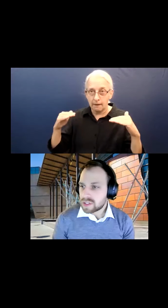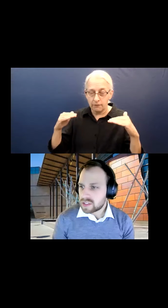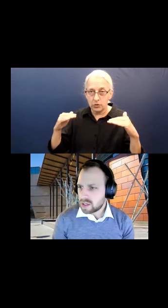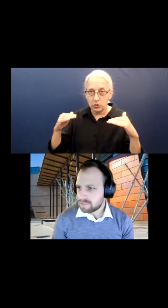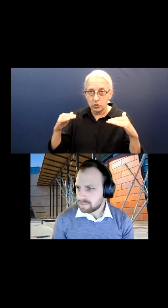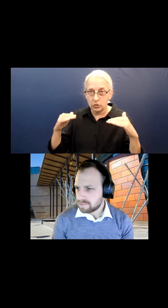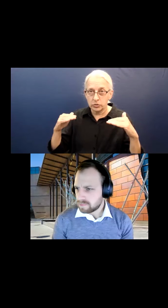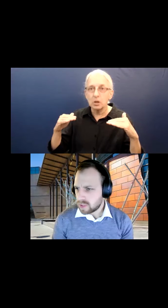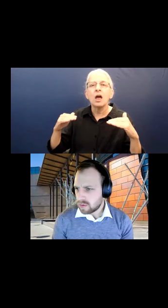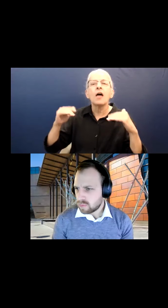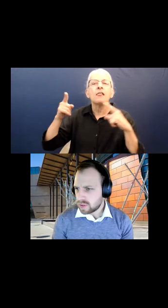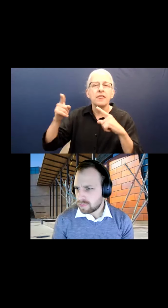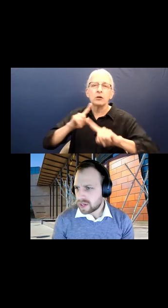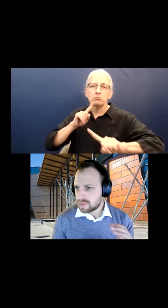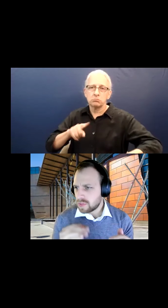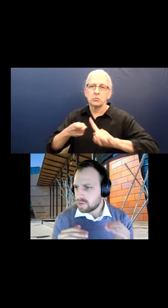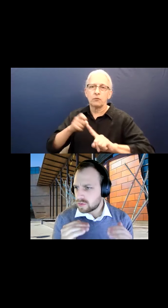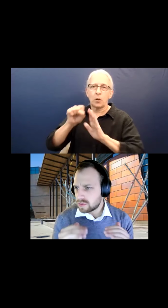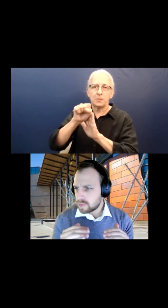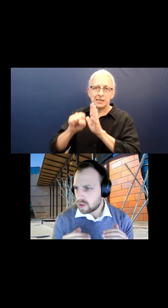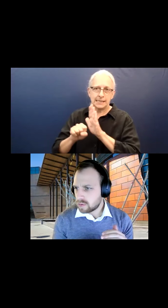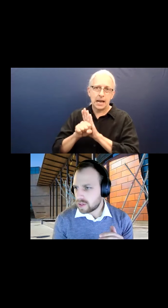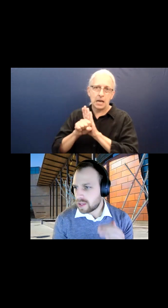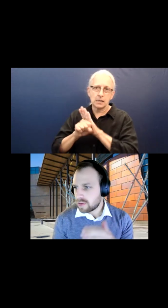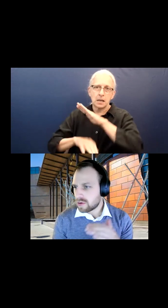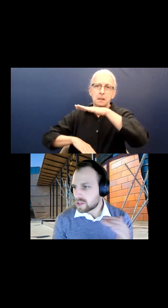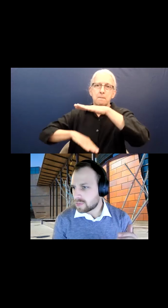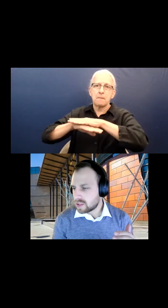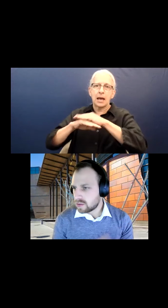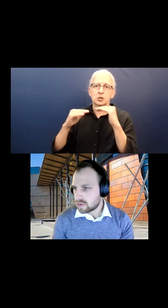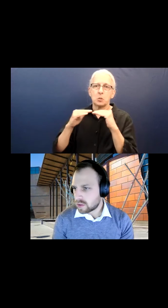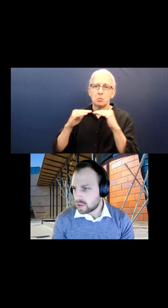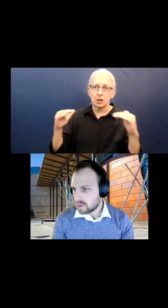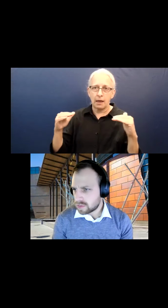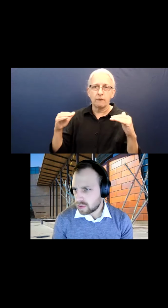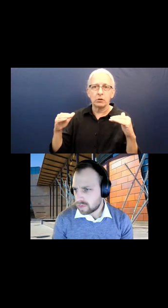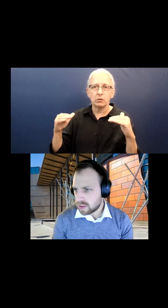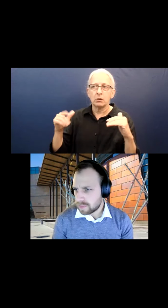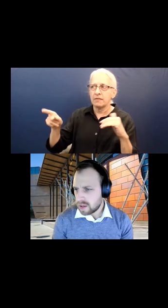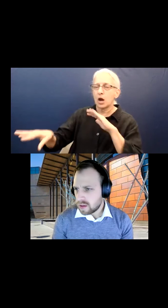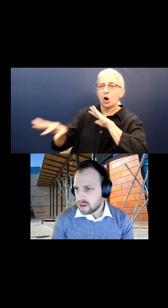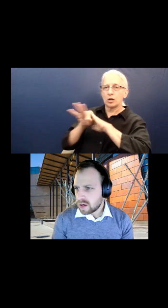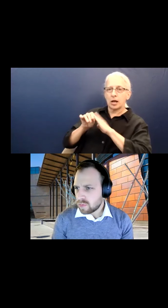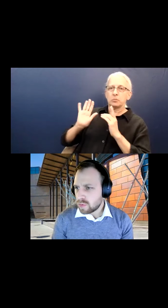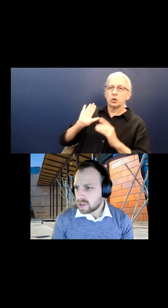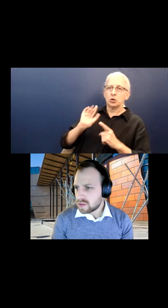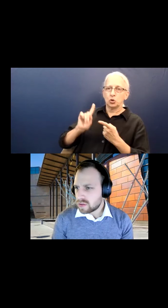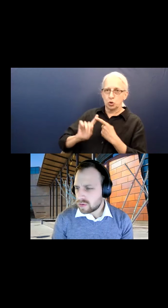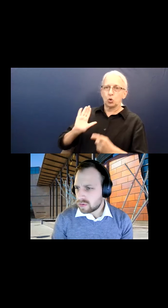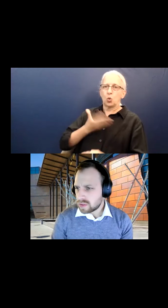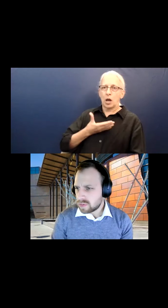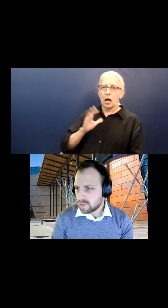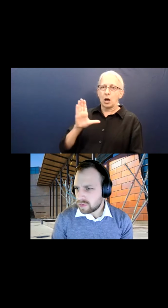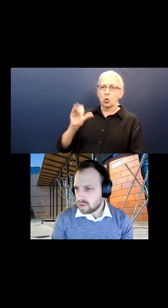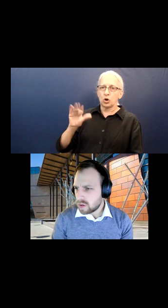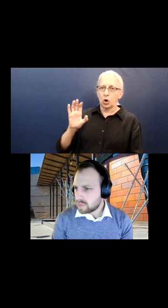come from the state of what the maximum levels are, and that they're adopted into our code as part of that. What we can